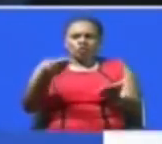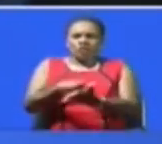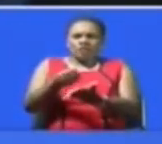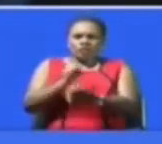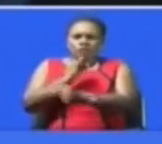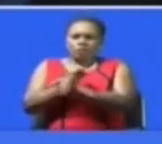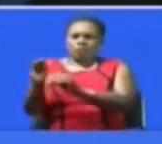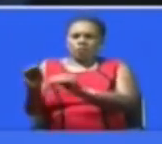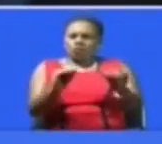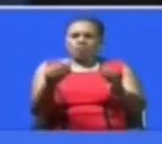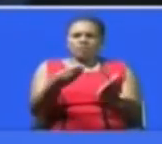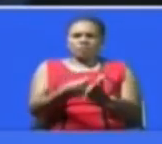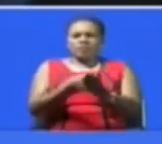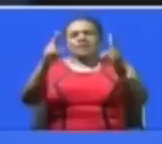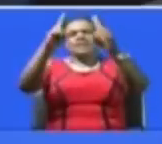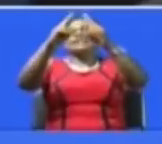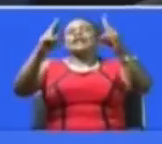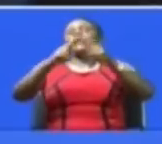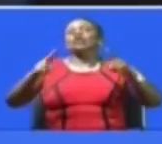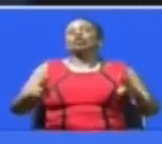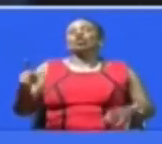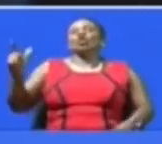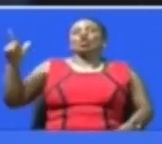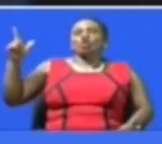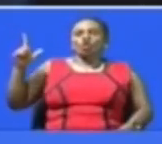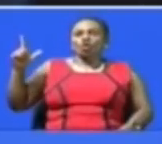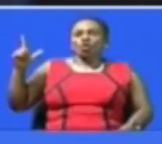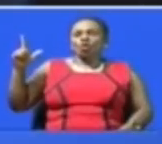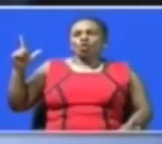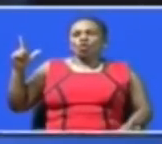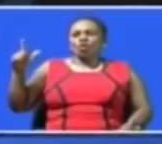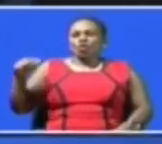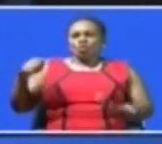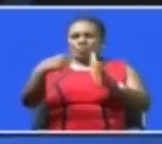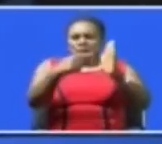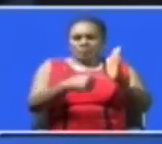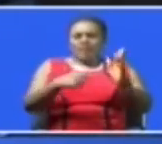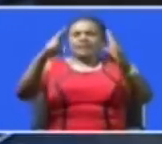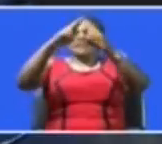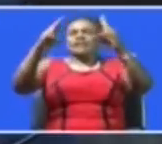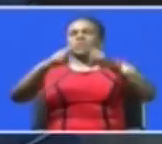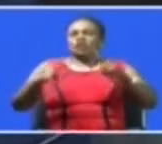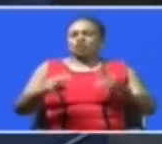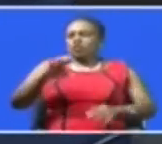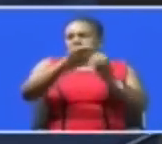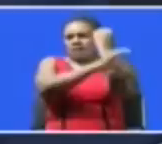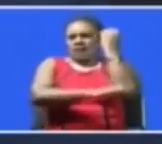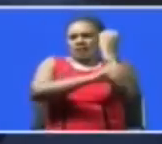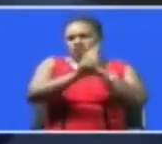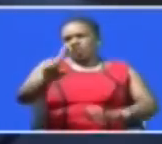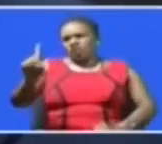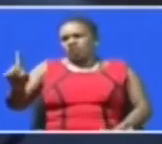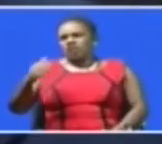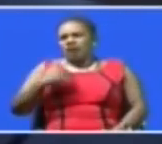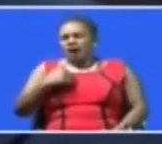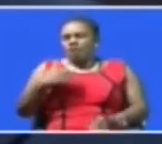and movement of money is international. The requirements for prudential guidelines is international. Every country is supposed